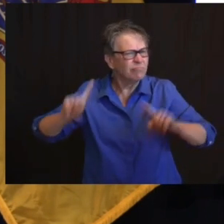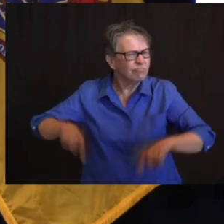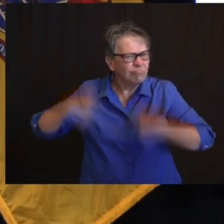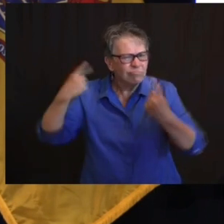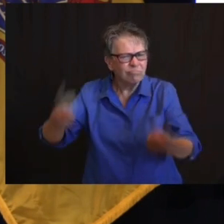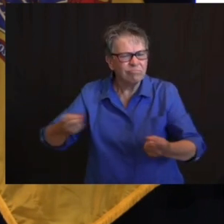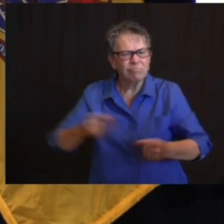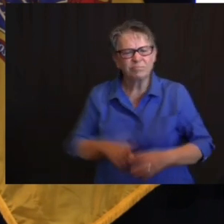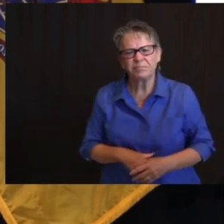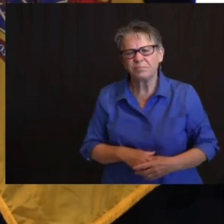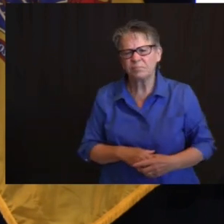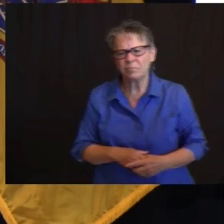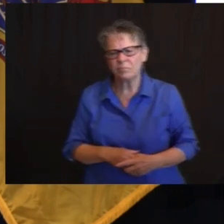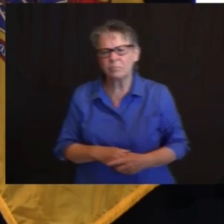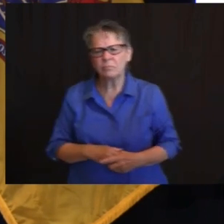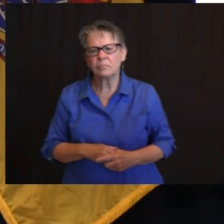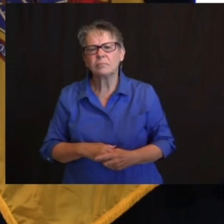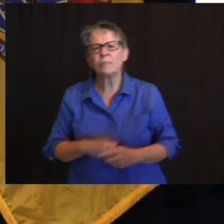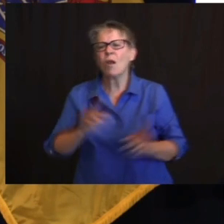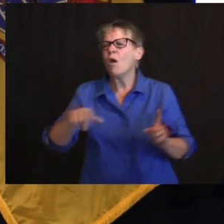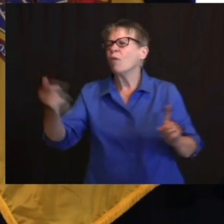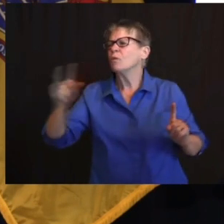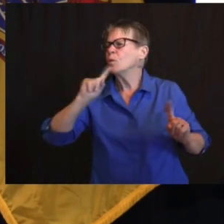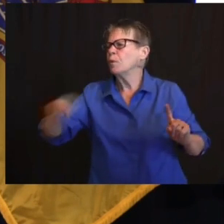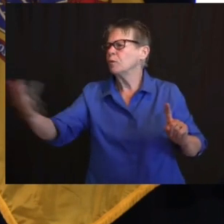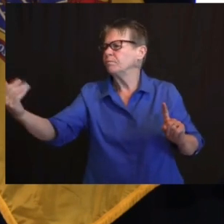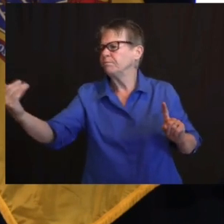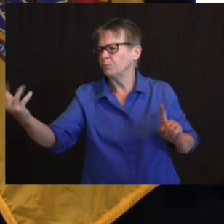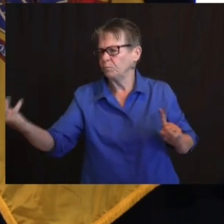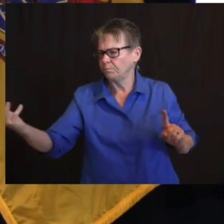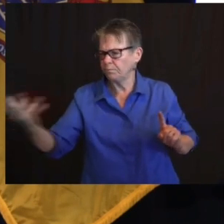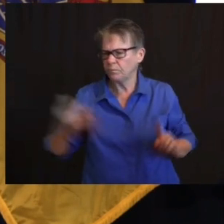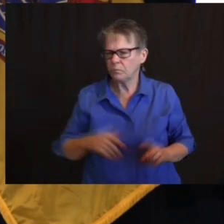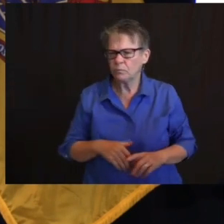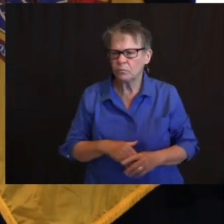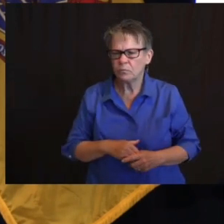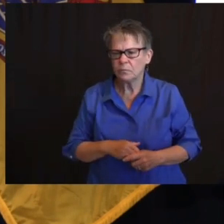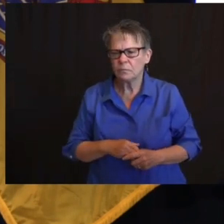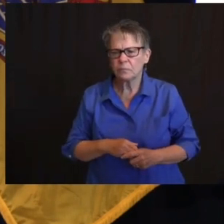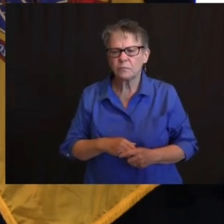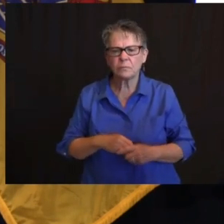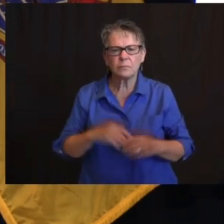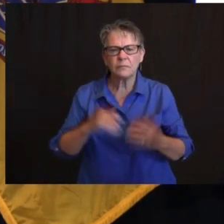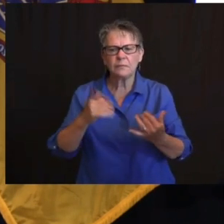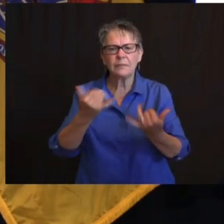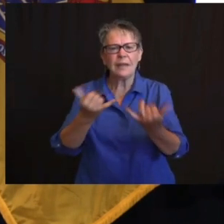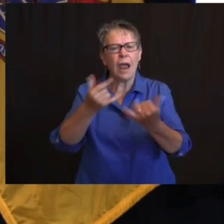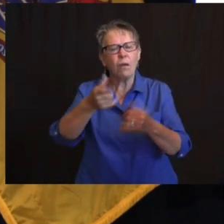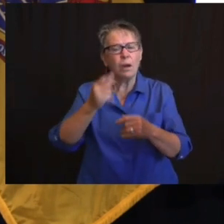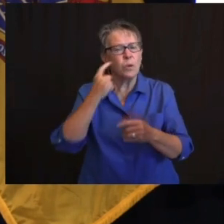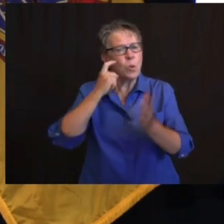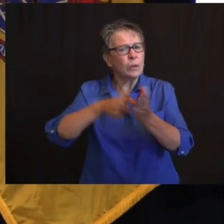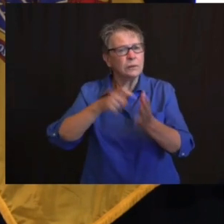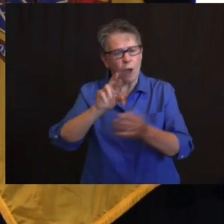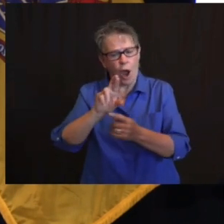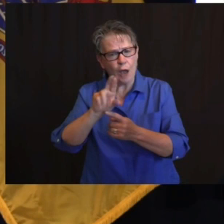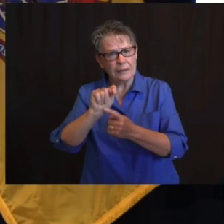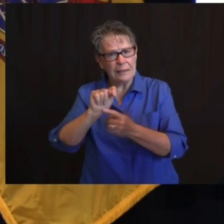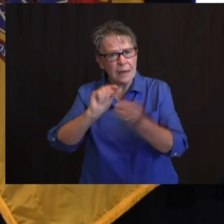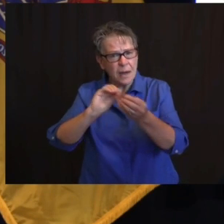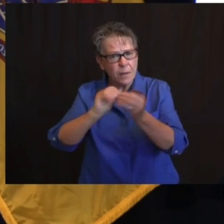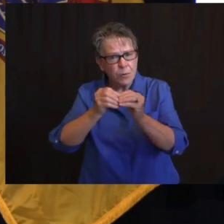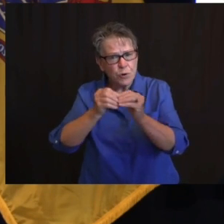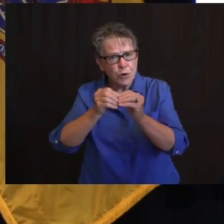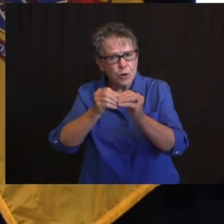some perspective on this increased rate of transmission? Is it within what you had expected for this time among